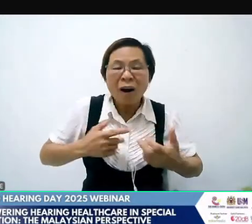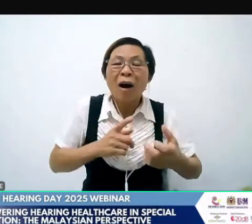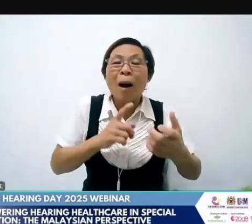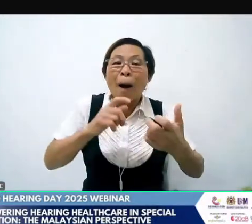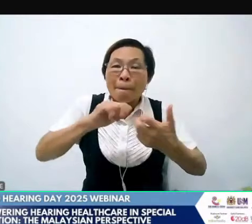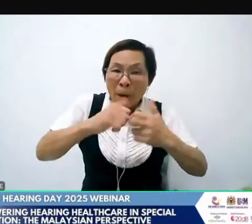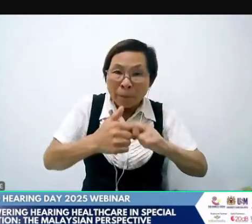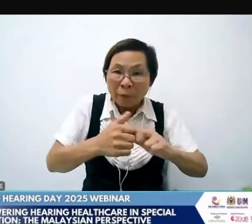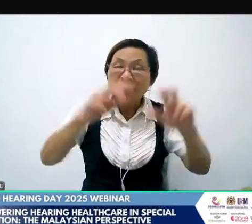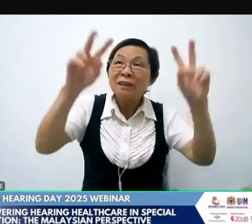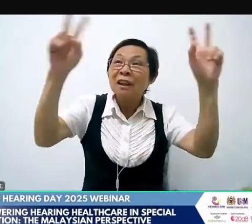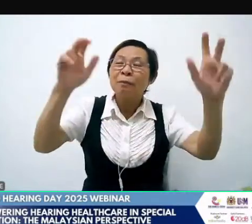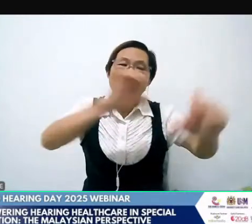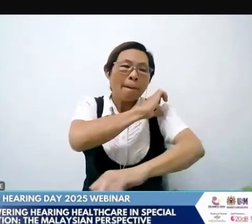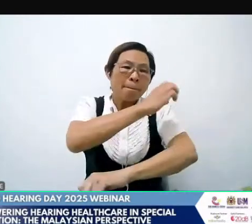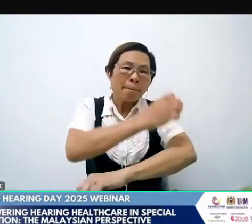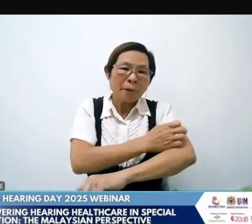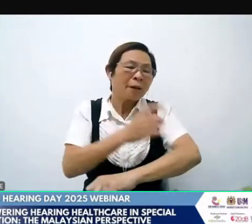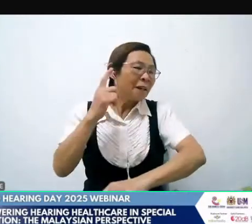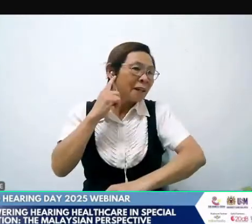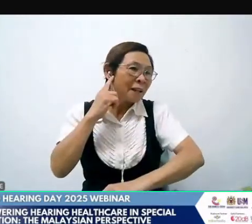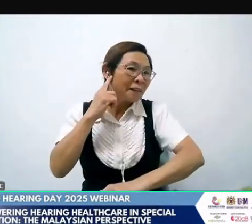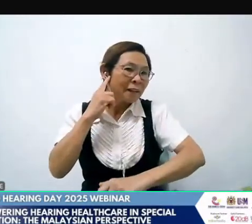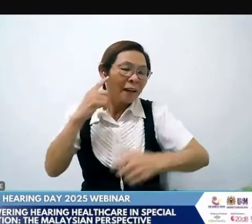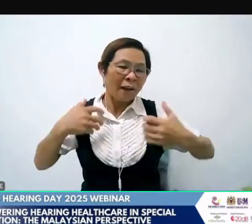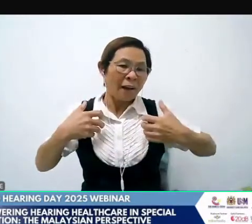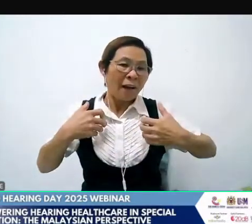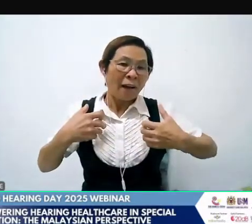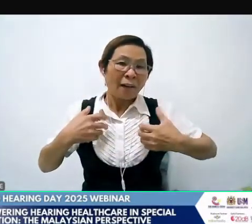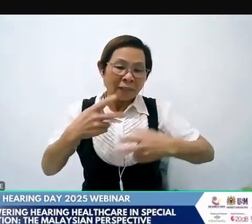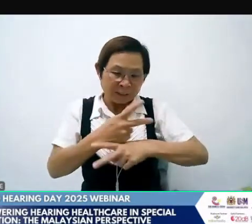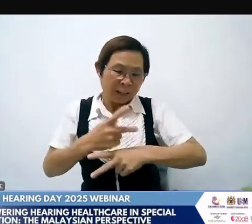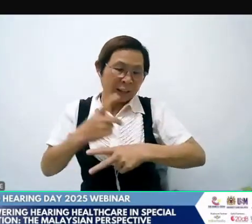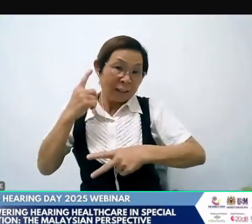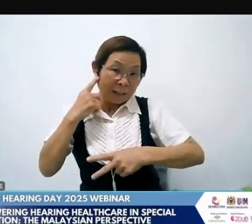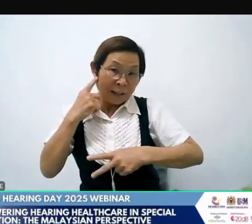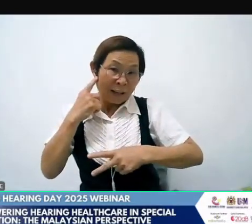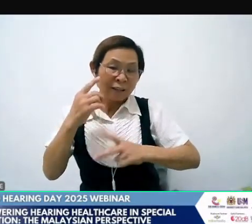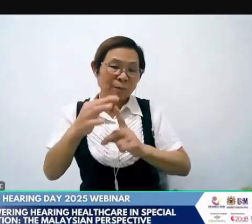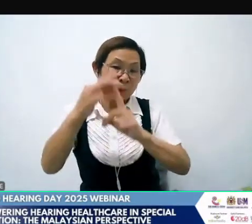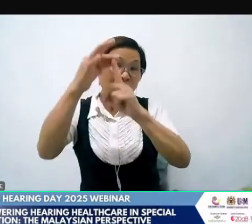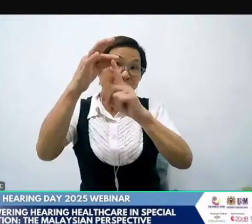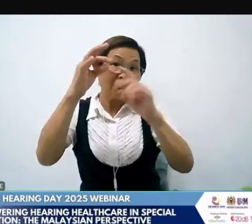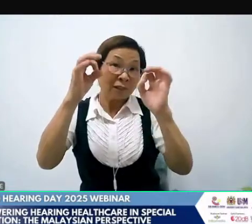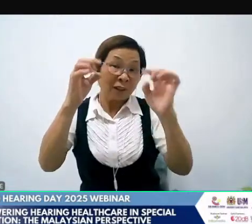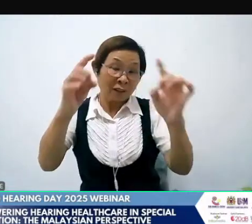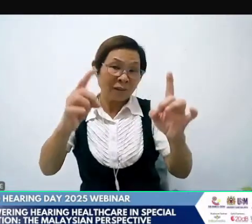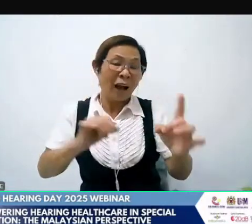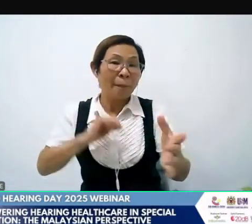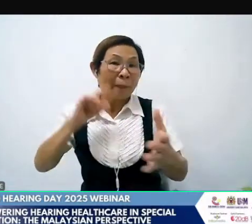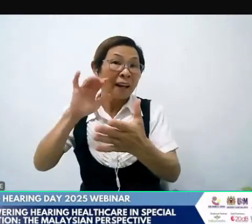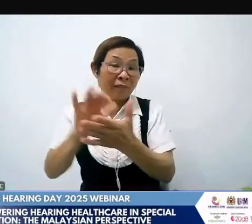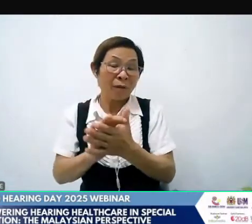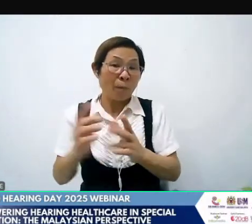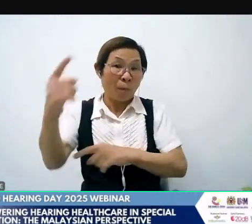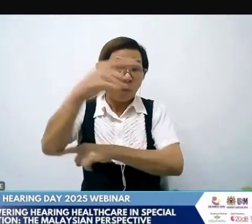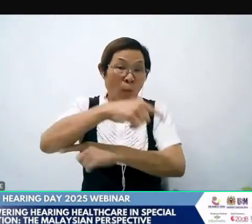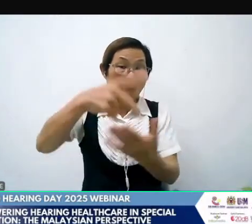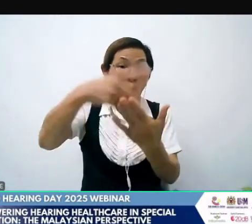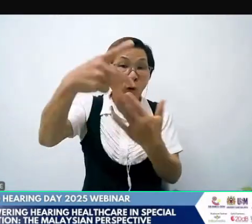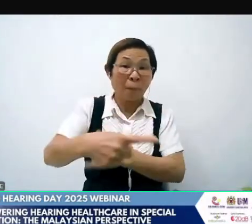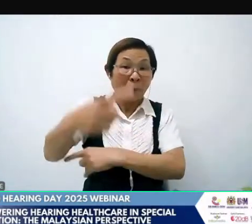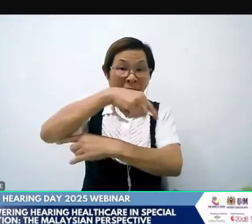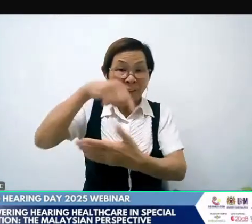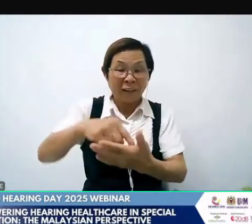empowering hearing healthcare in special education. I believe that today's program has enabled all